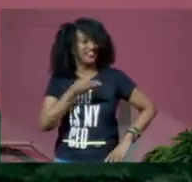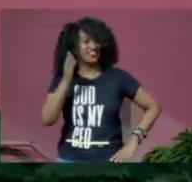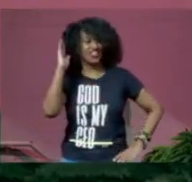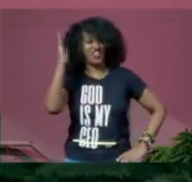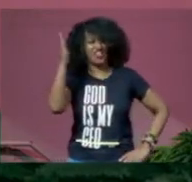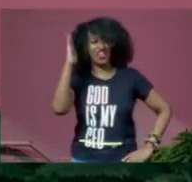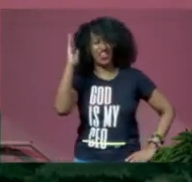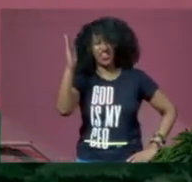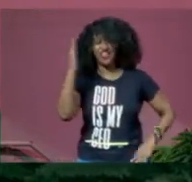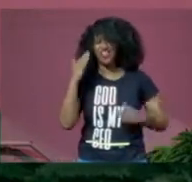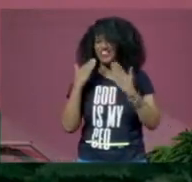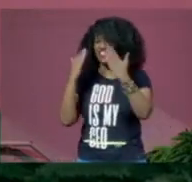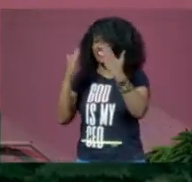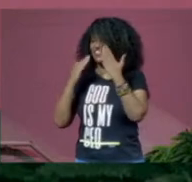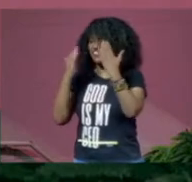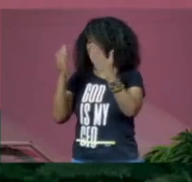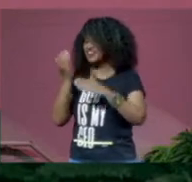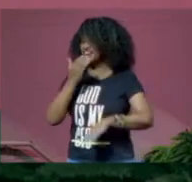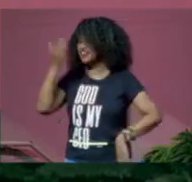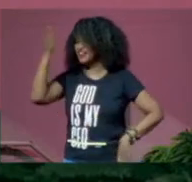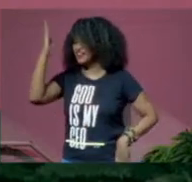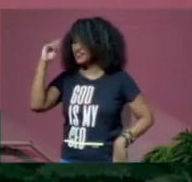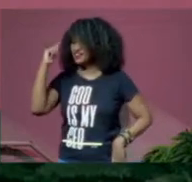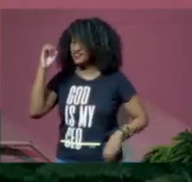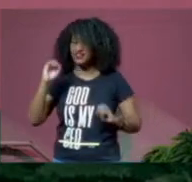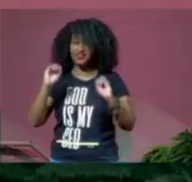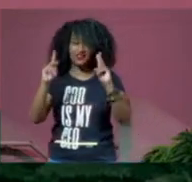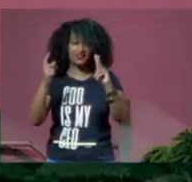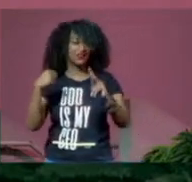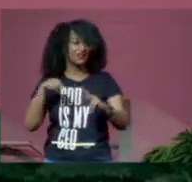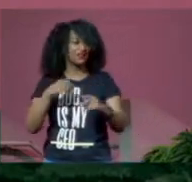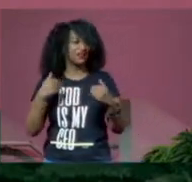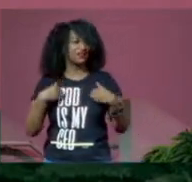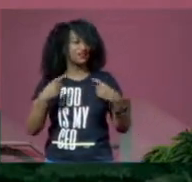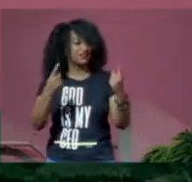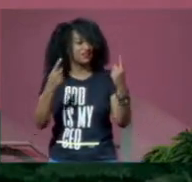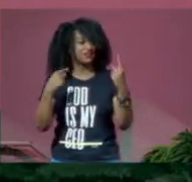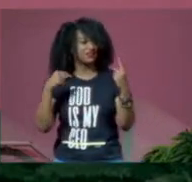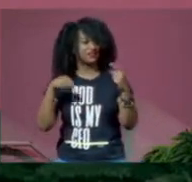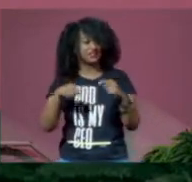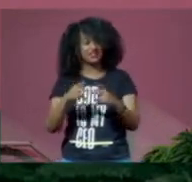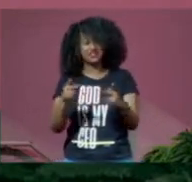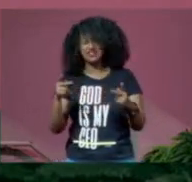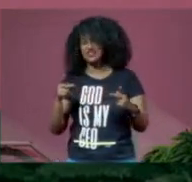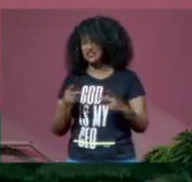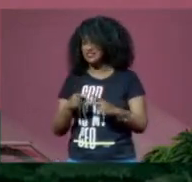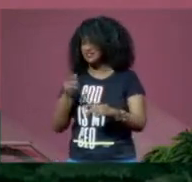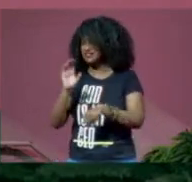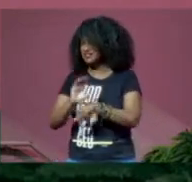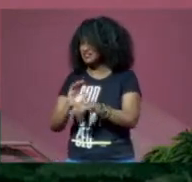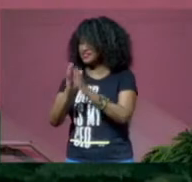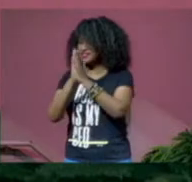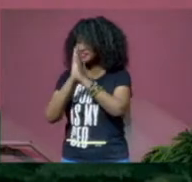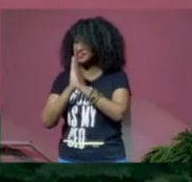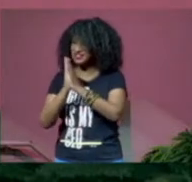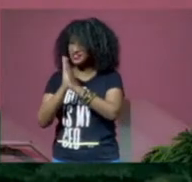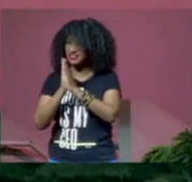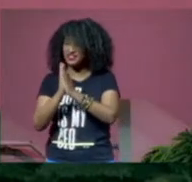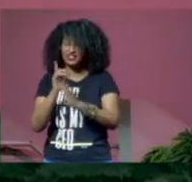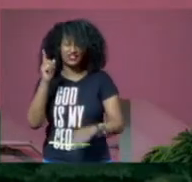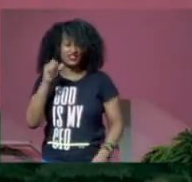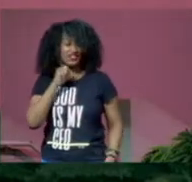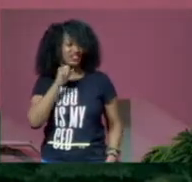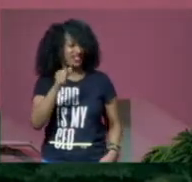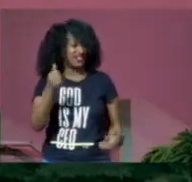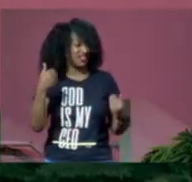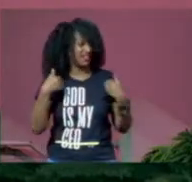We thank you, oh God, for the privilege that we have to come to the house of prayer one more time. Lord, you didn't have to do it. You didn't have to